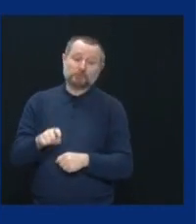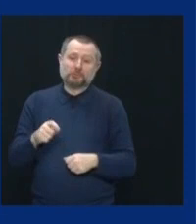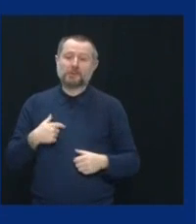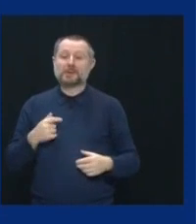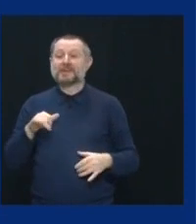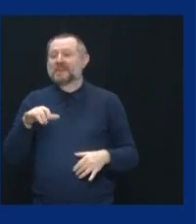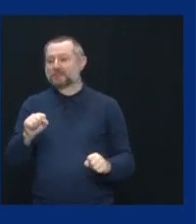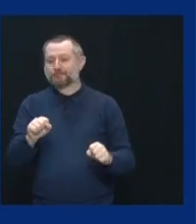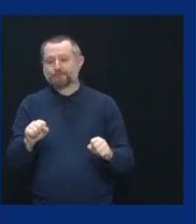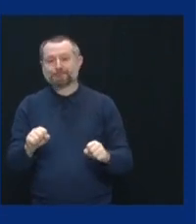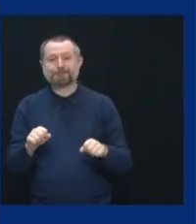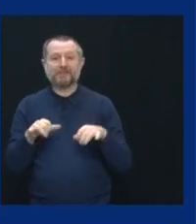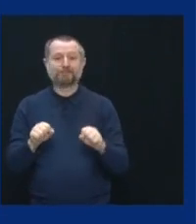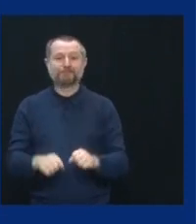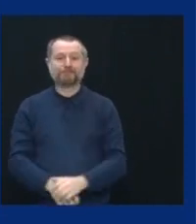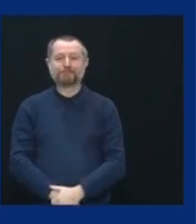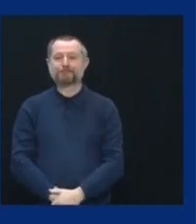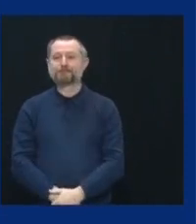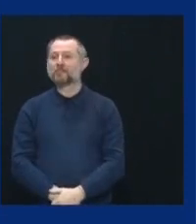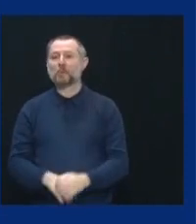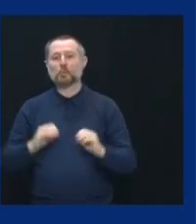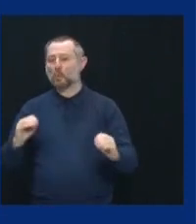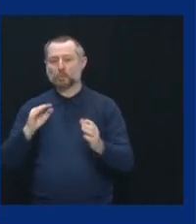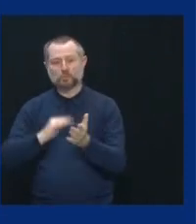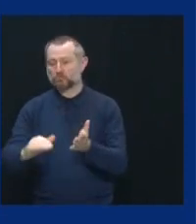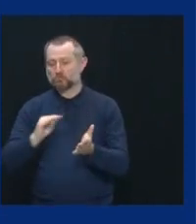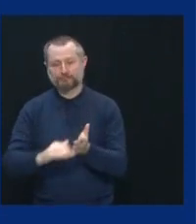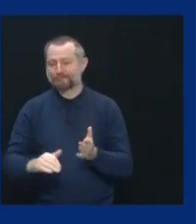Yes. And no excuses.